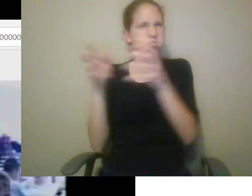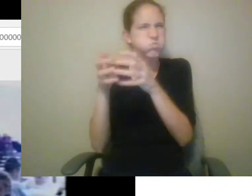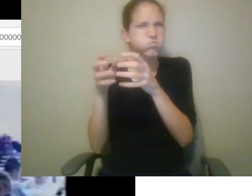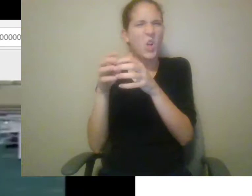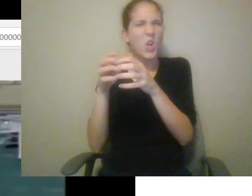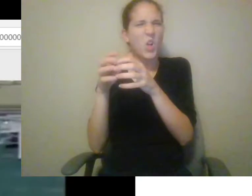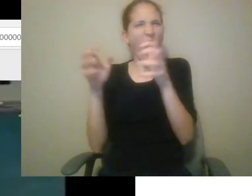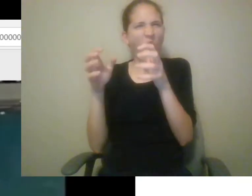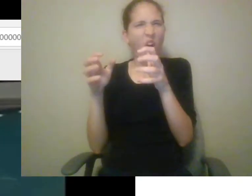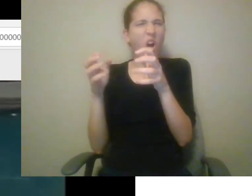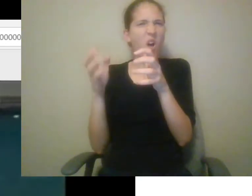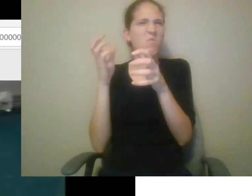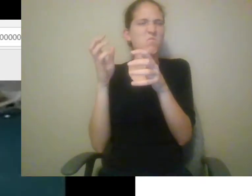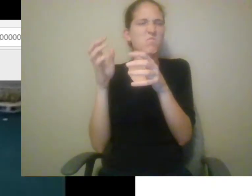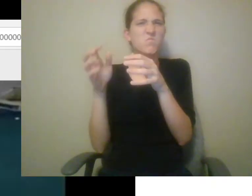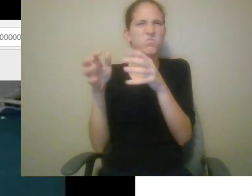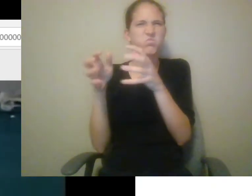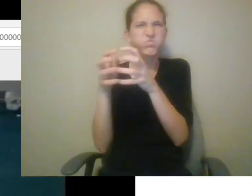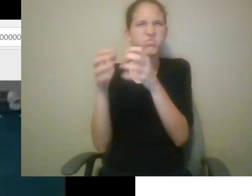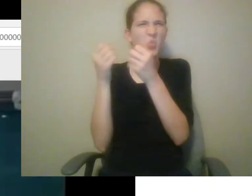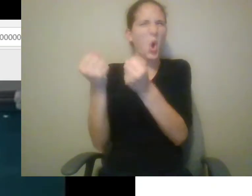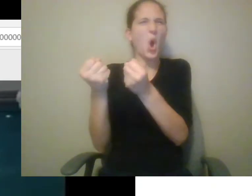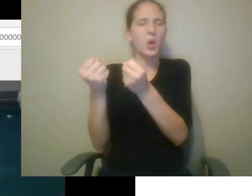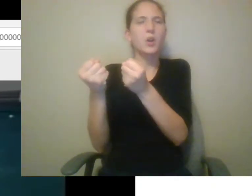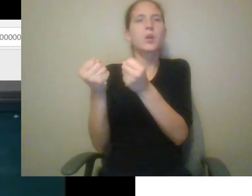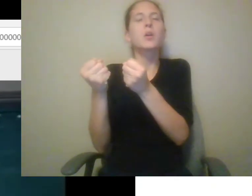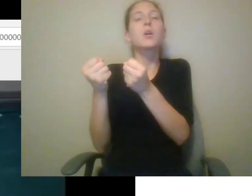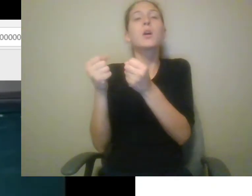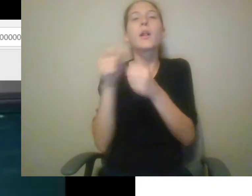All right? That's diffusion.